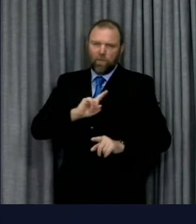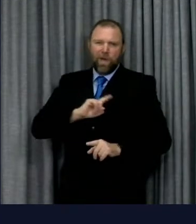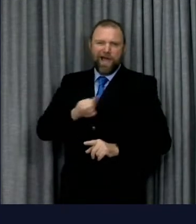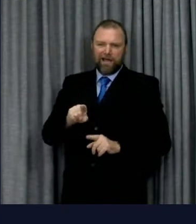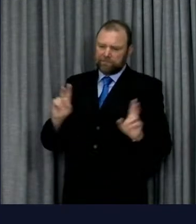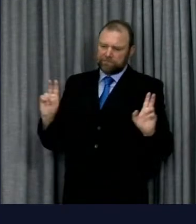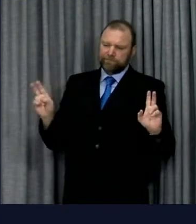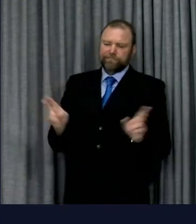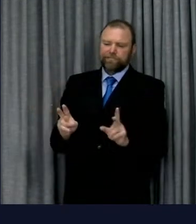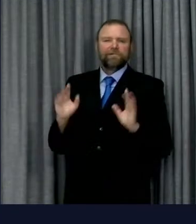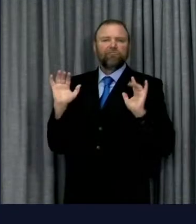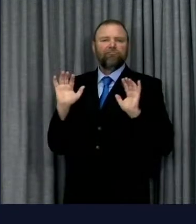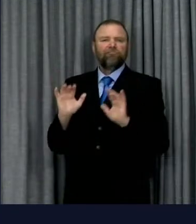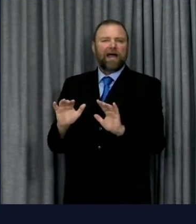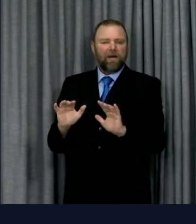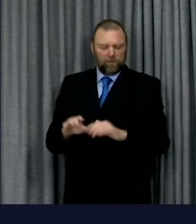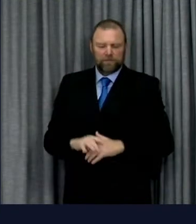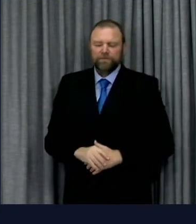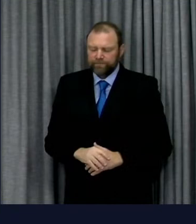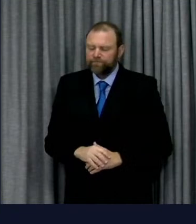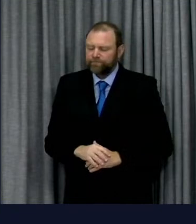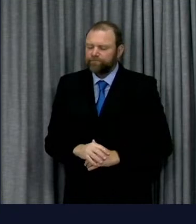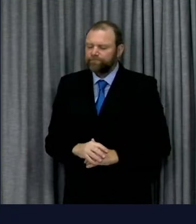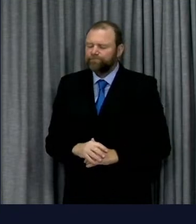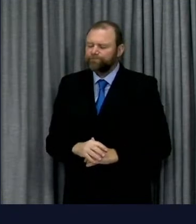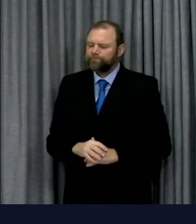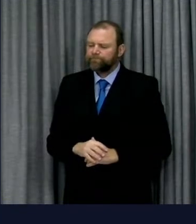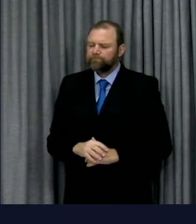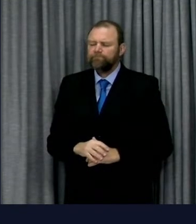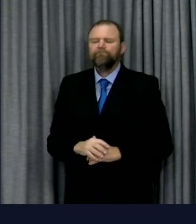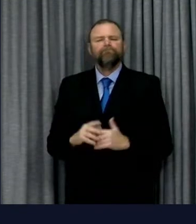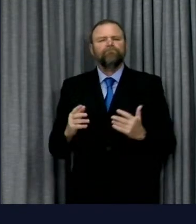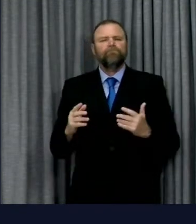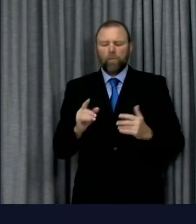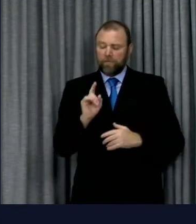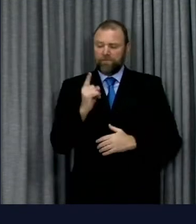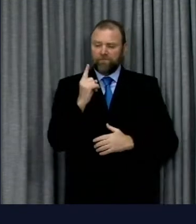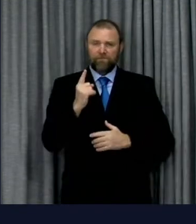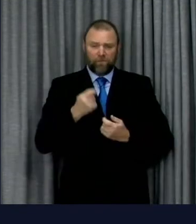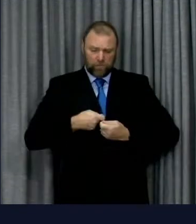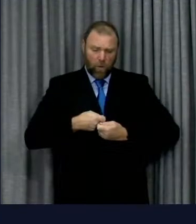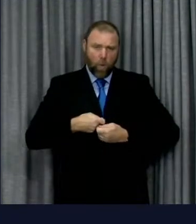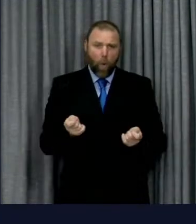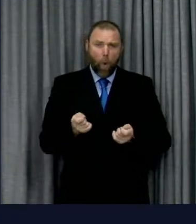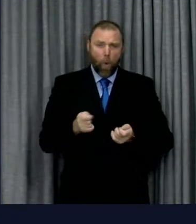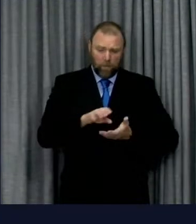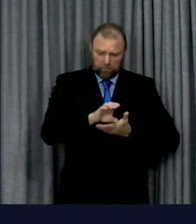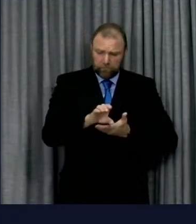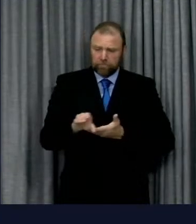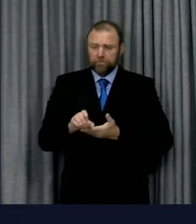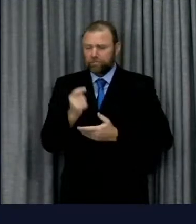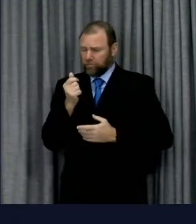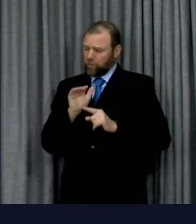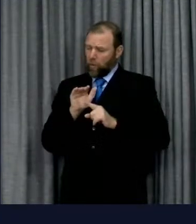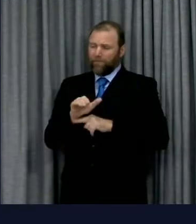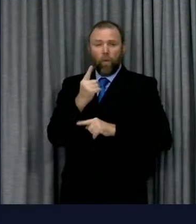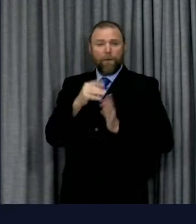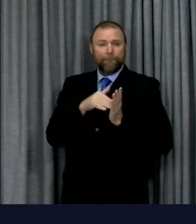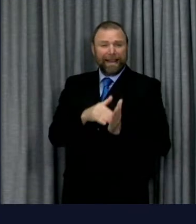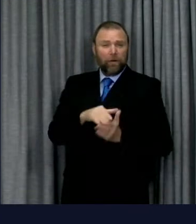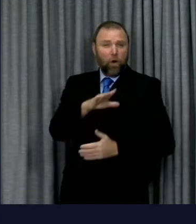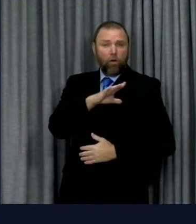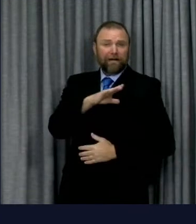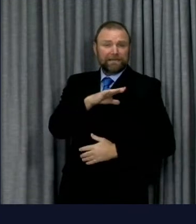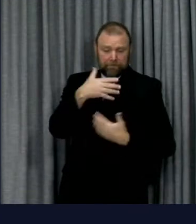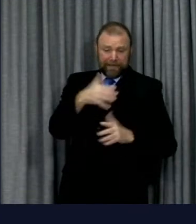had to play fixtures behind closed doors. The first awards of just over £1 million have